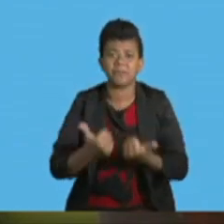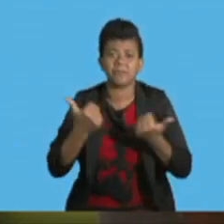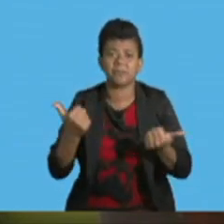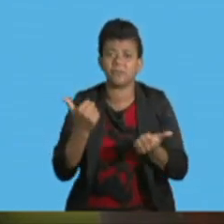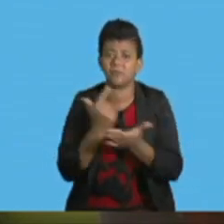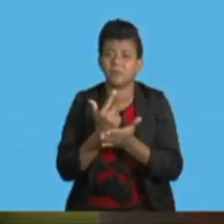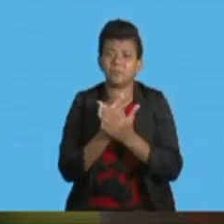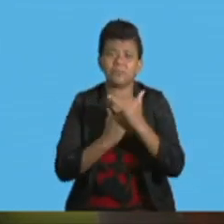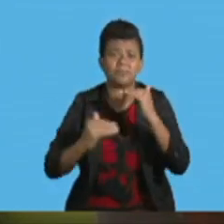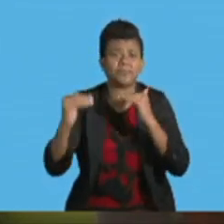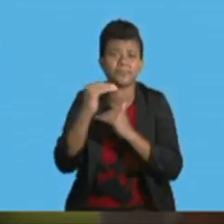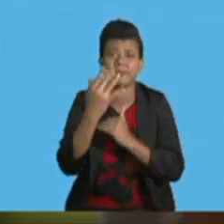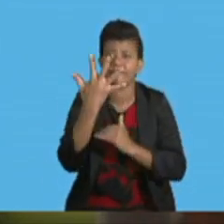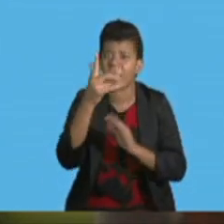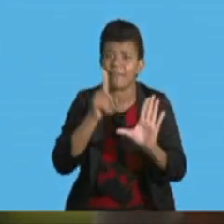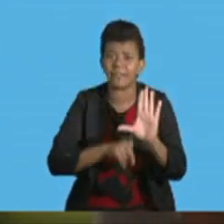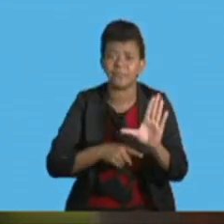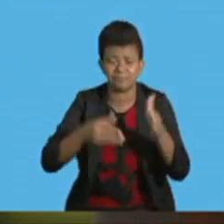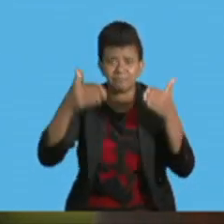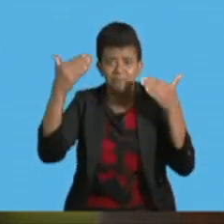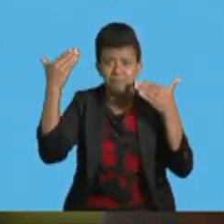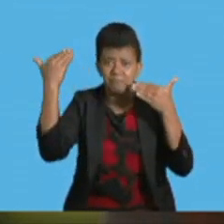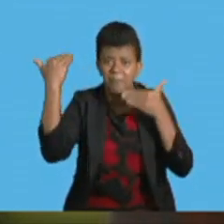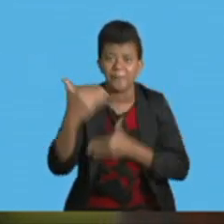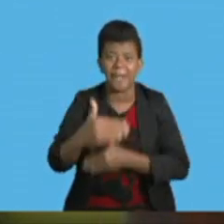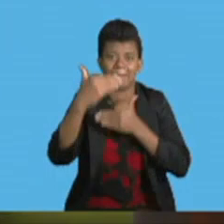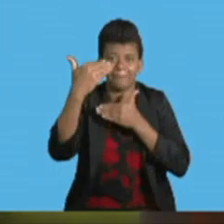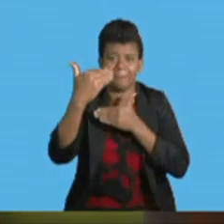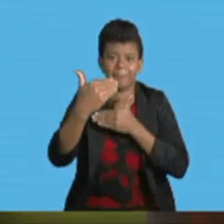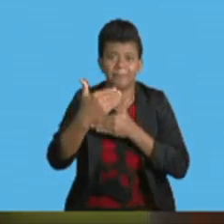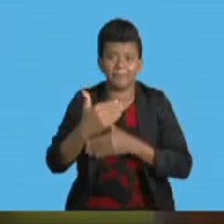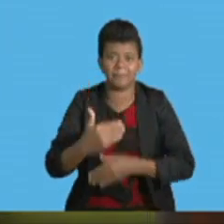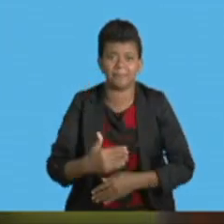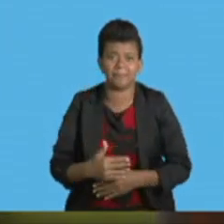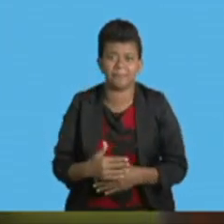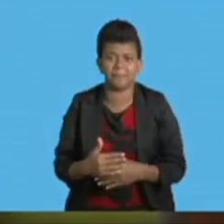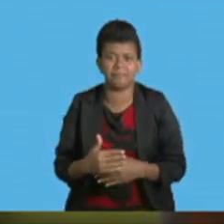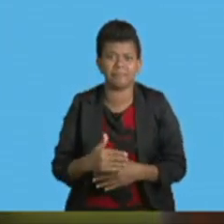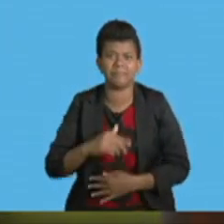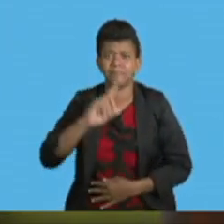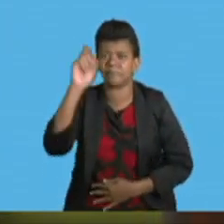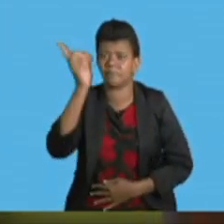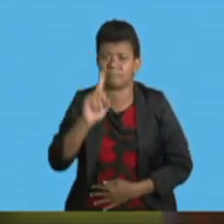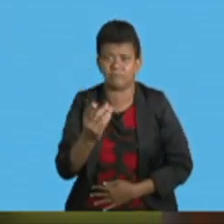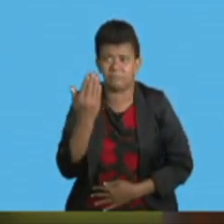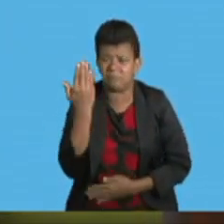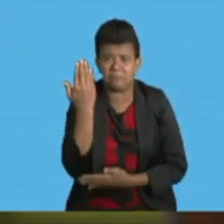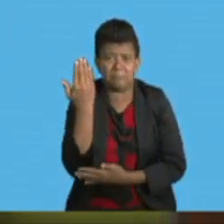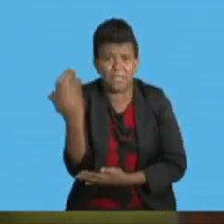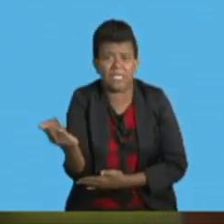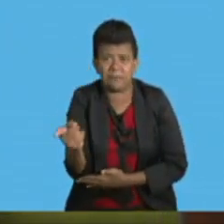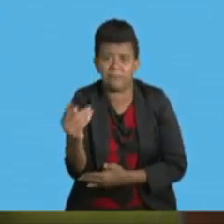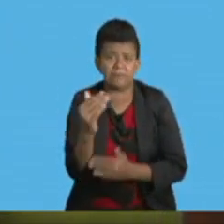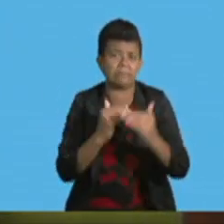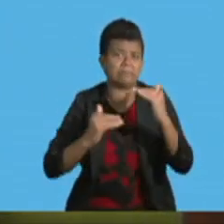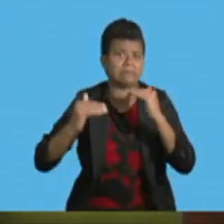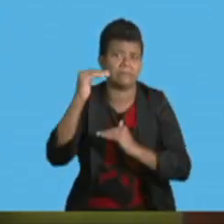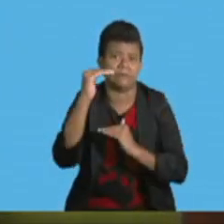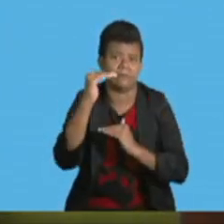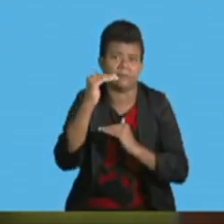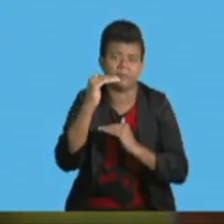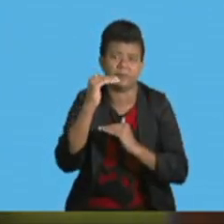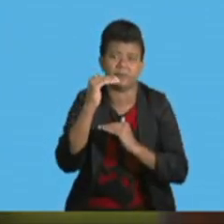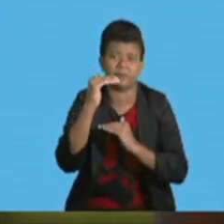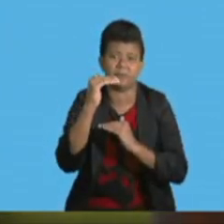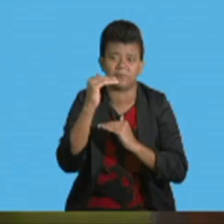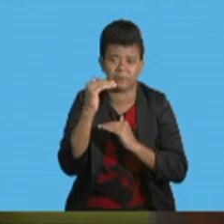in a four-year time period, electricity demand has increased by 18%. And currently the total number